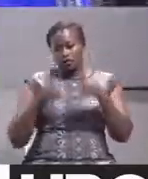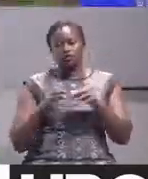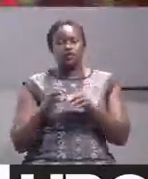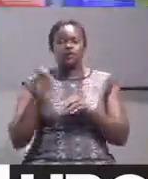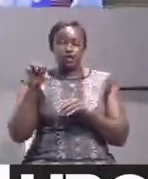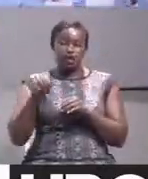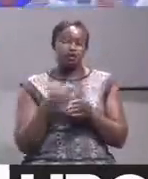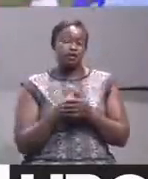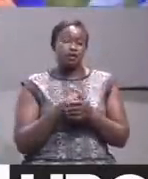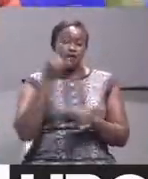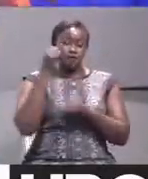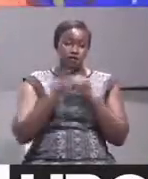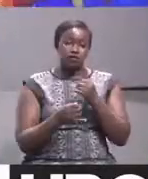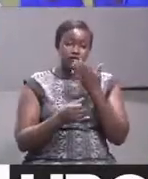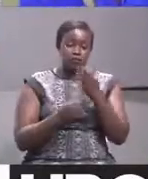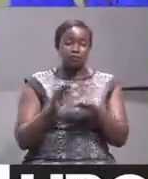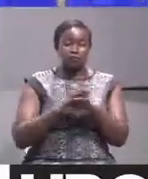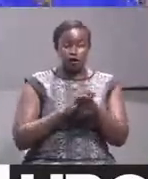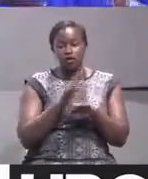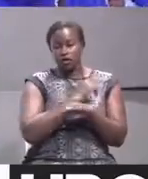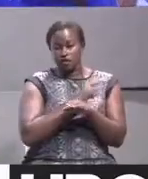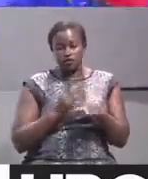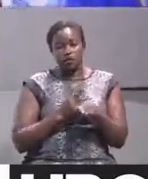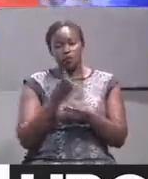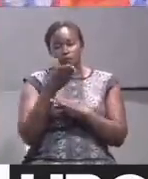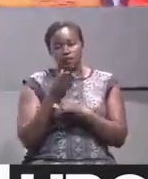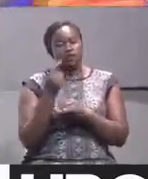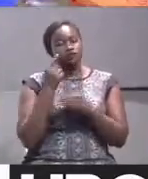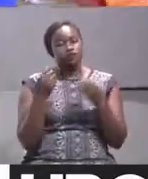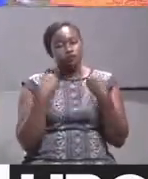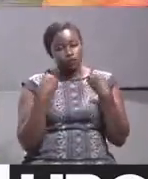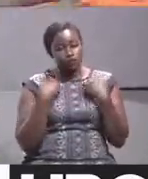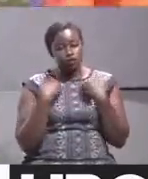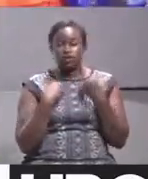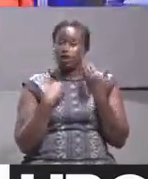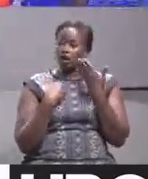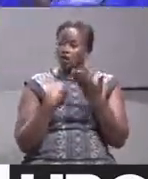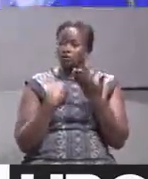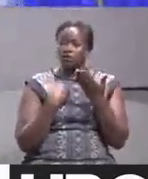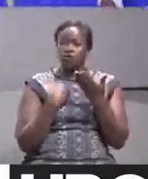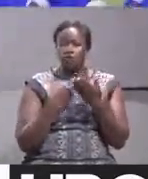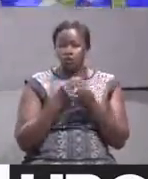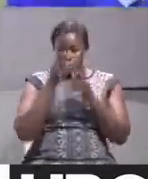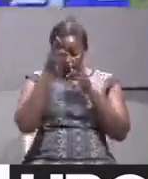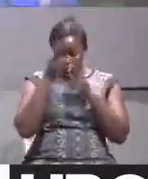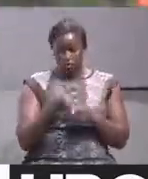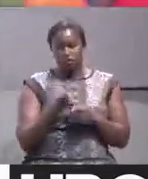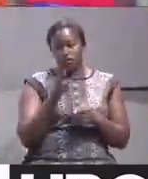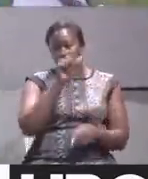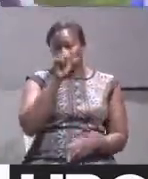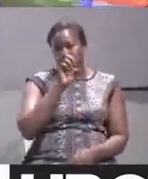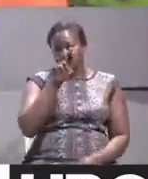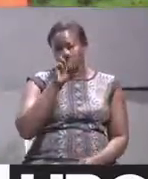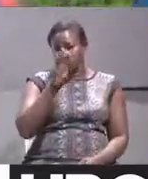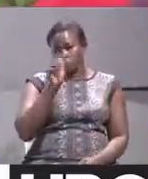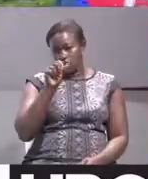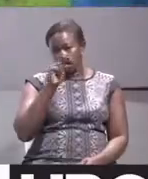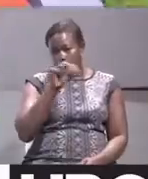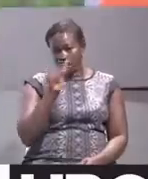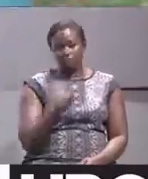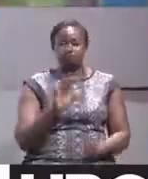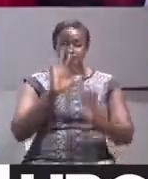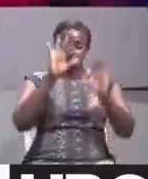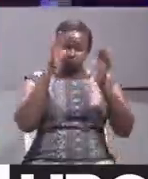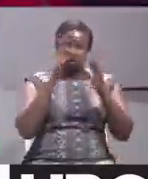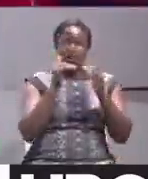The finals were graced by Buganda Kingdom's Minister for Sports, Youth and Arts, OHT, Robert Siruanga, who appreciated the organization